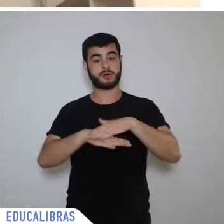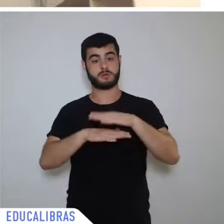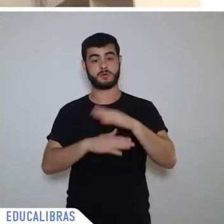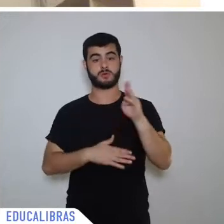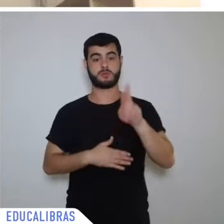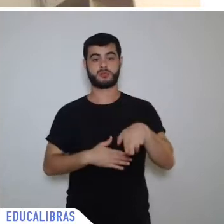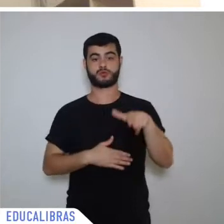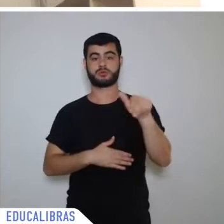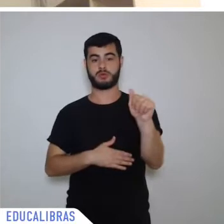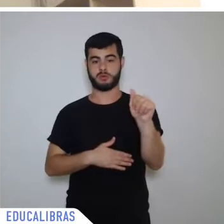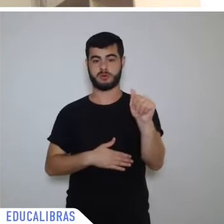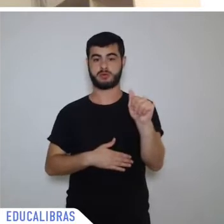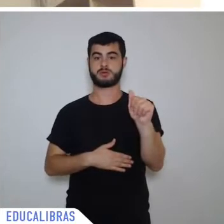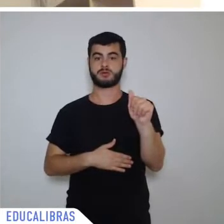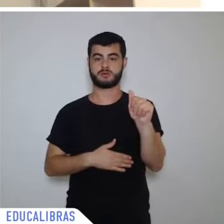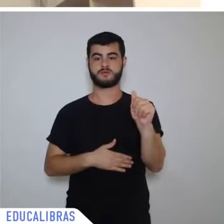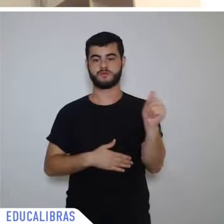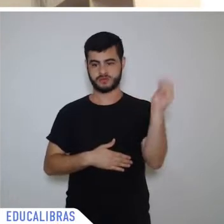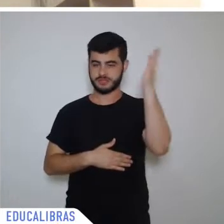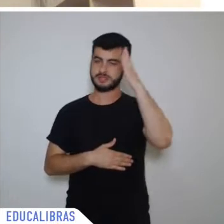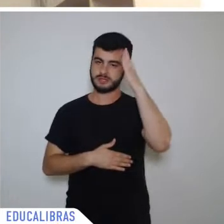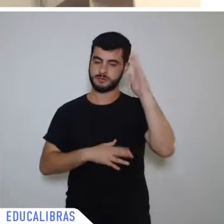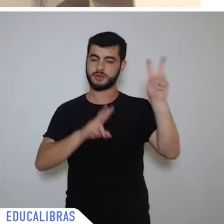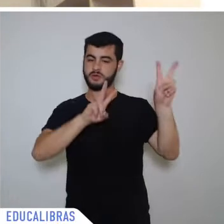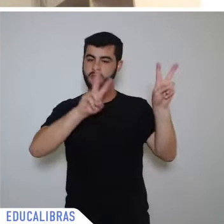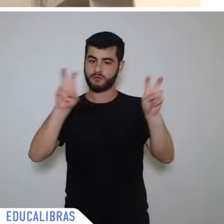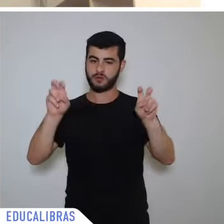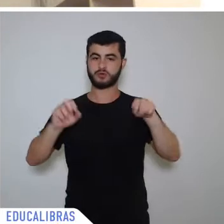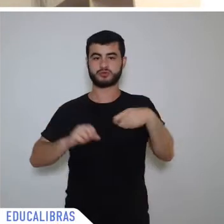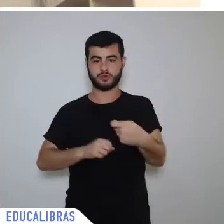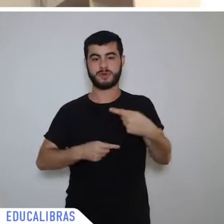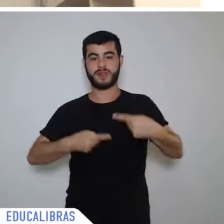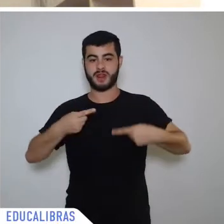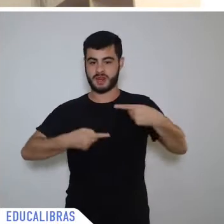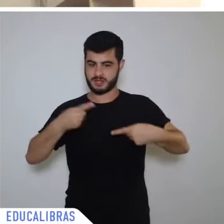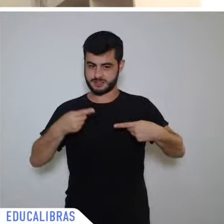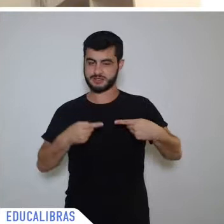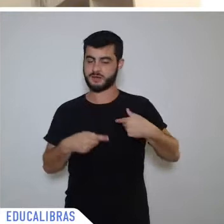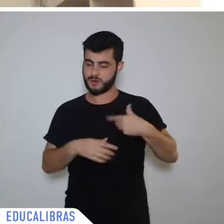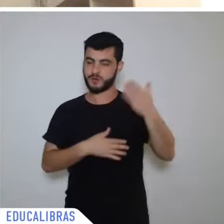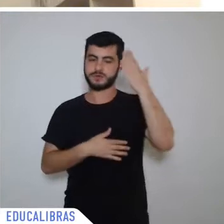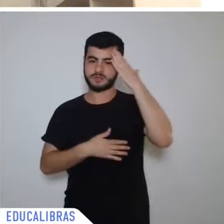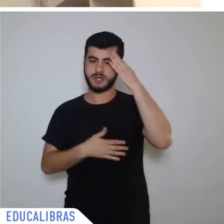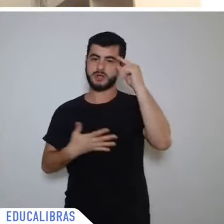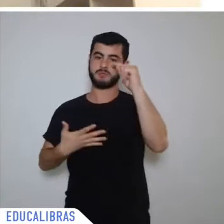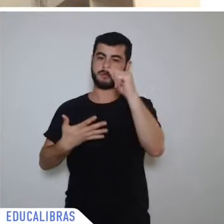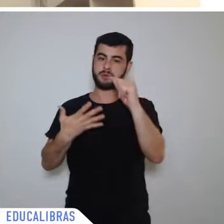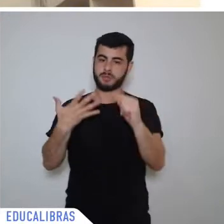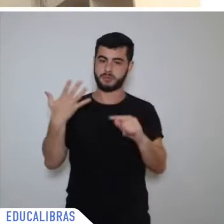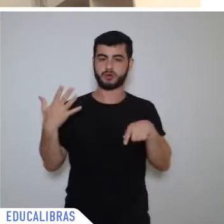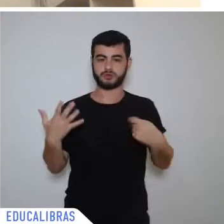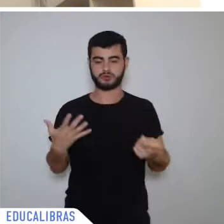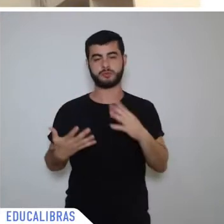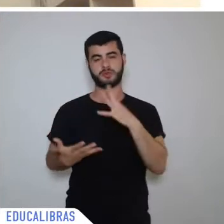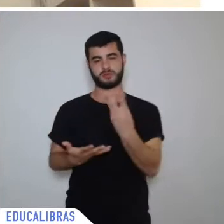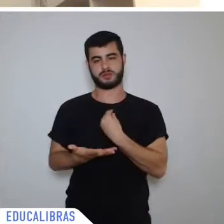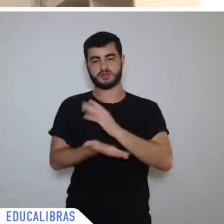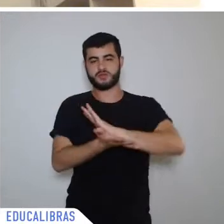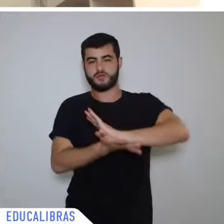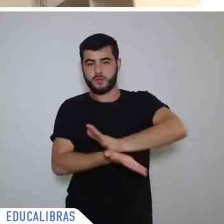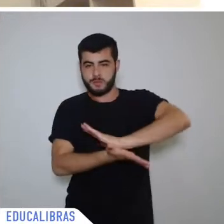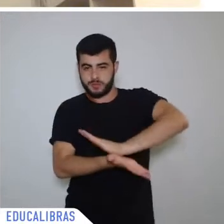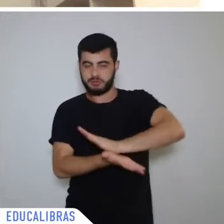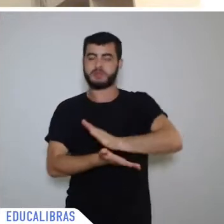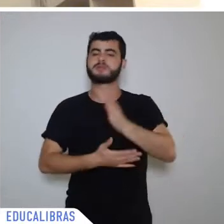Bruna. And surely the fact that we entered the theme of elections brings the other issues